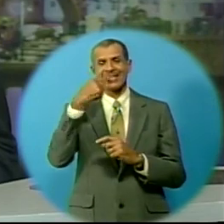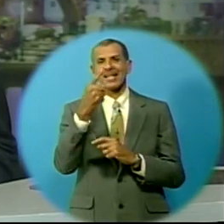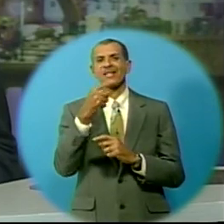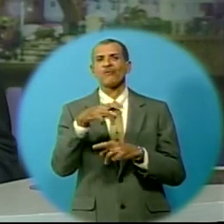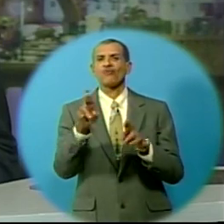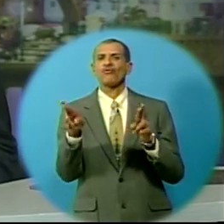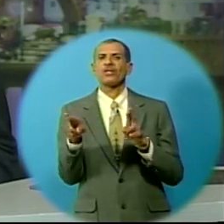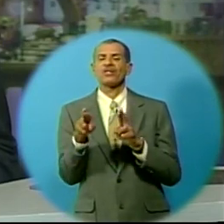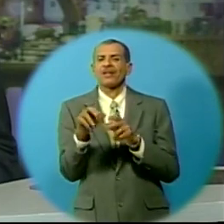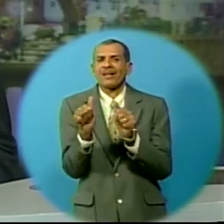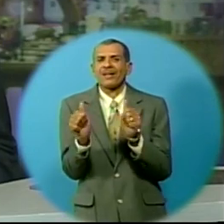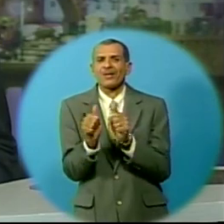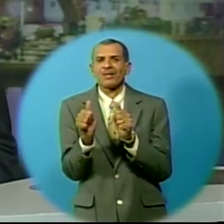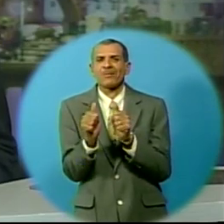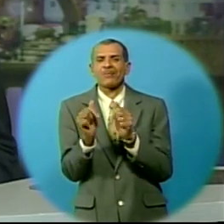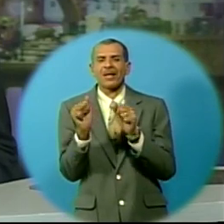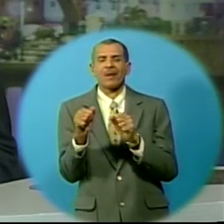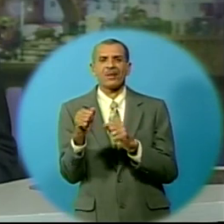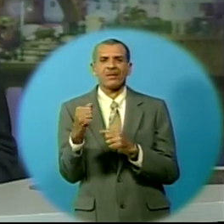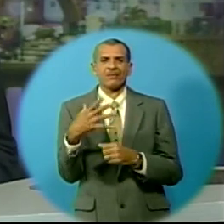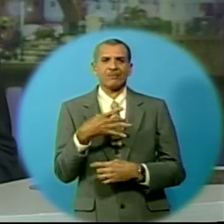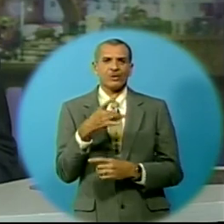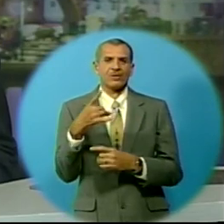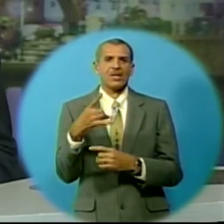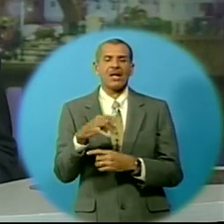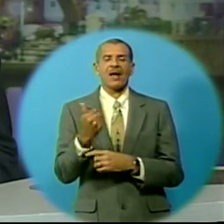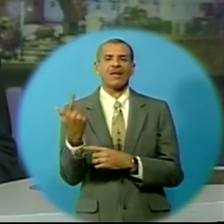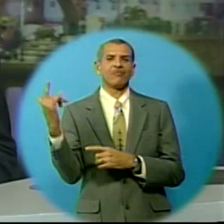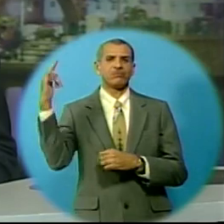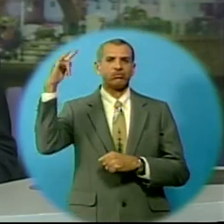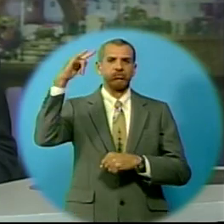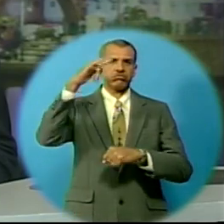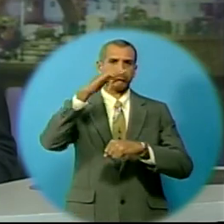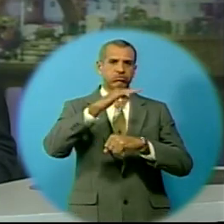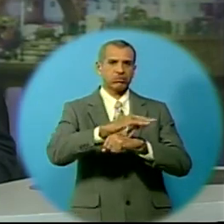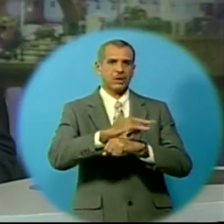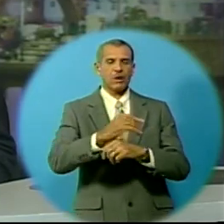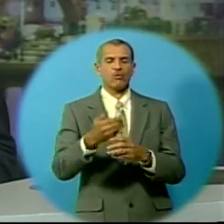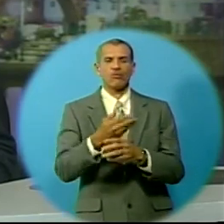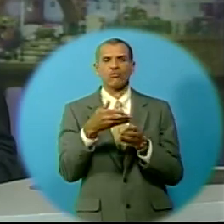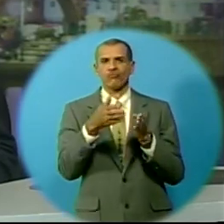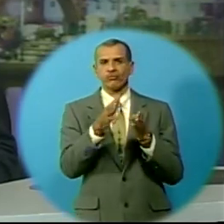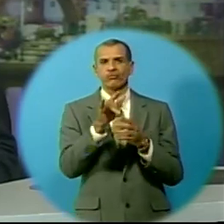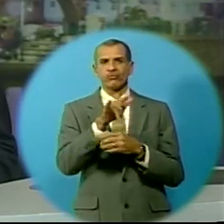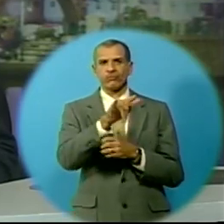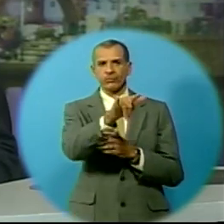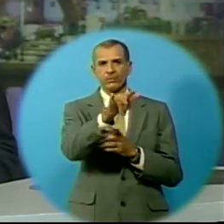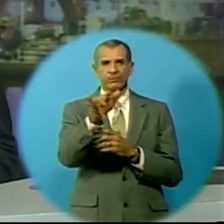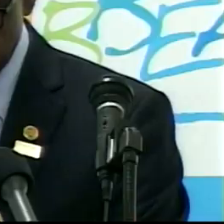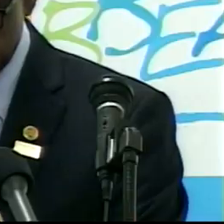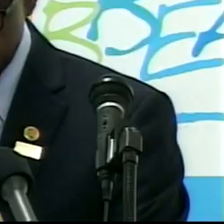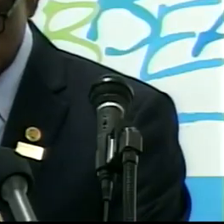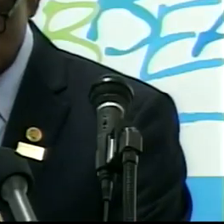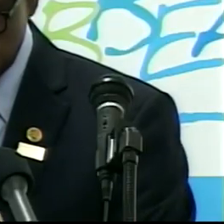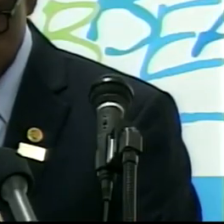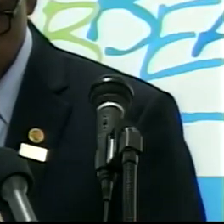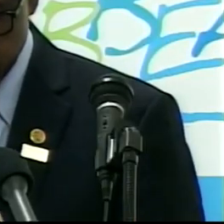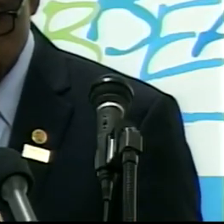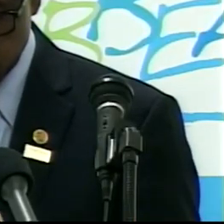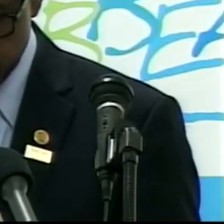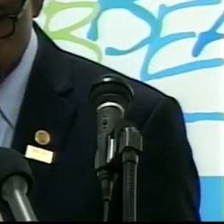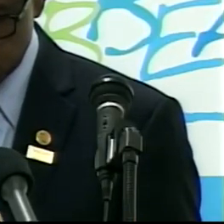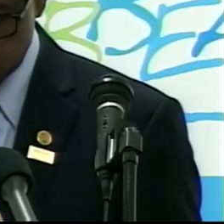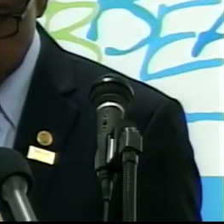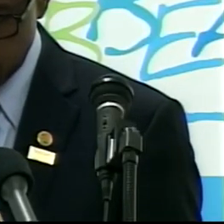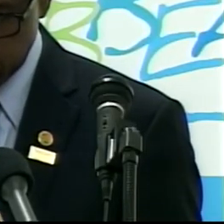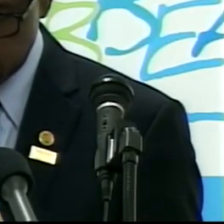regional destinations have been able to attract additional airlift and new routes. Increased economic activity in our